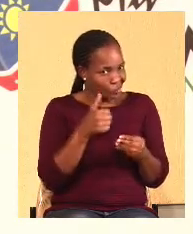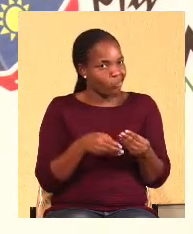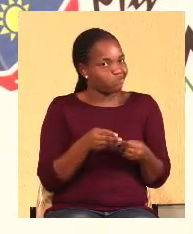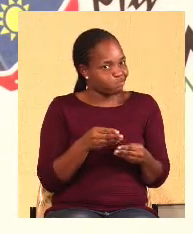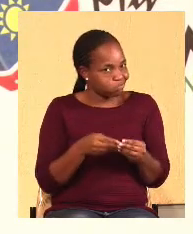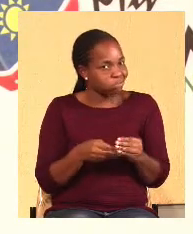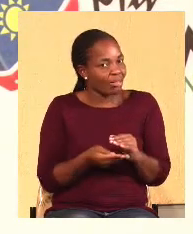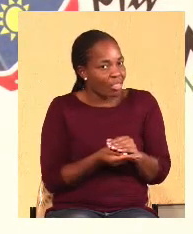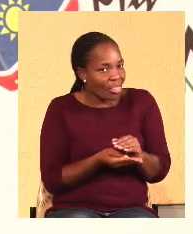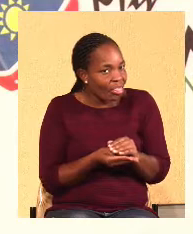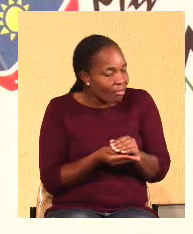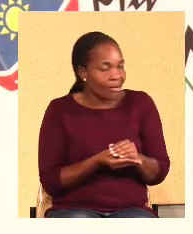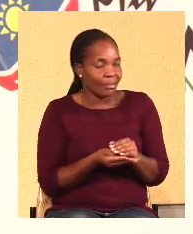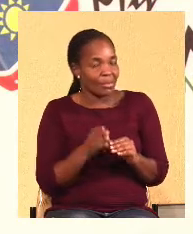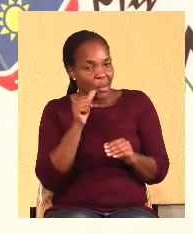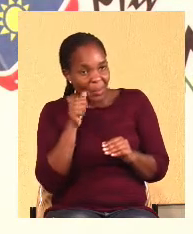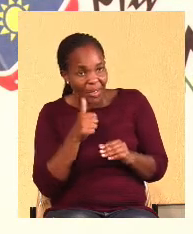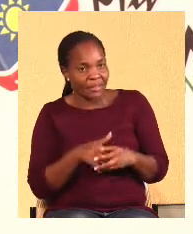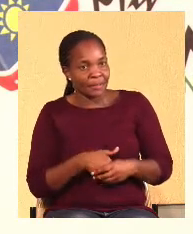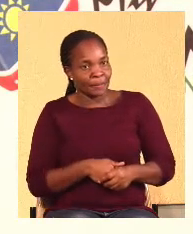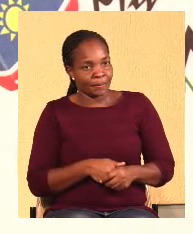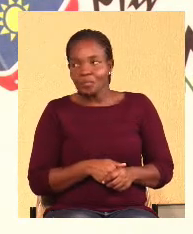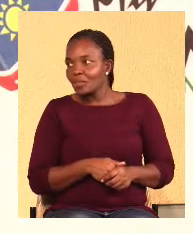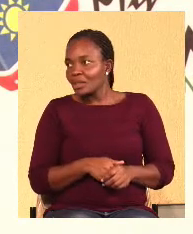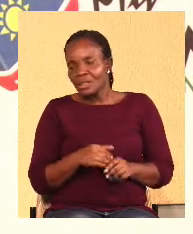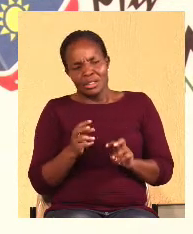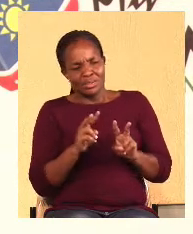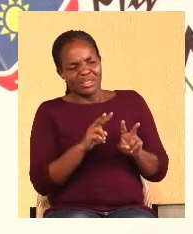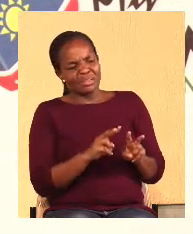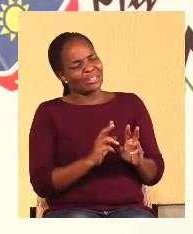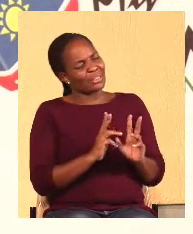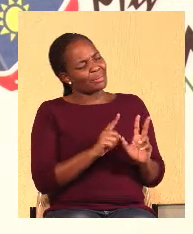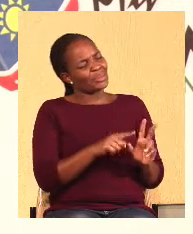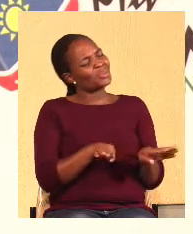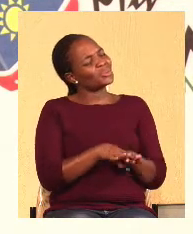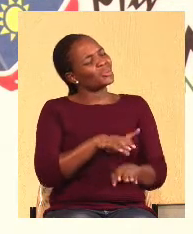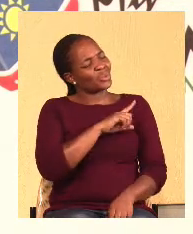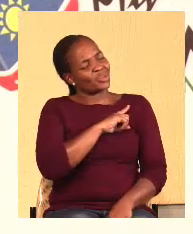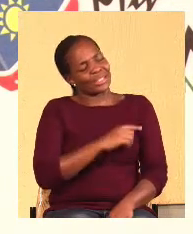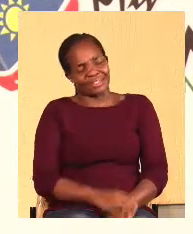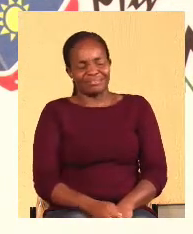regularly, then we have to look at the reason why would somebody do that. I think any,